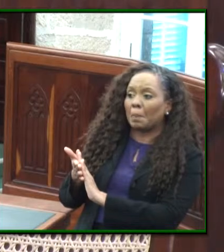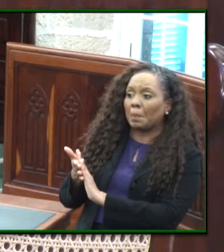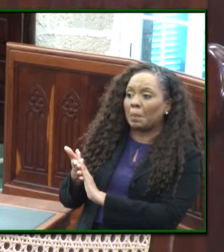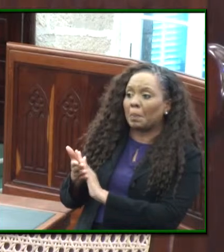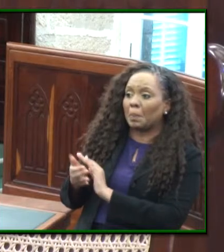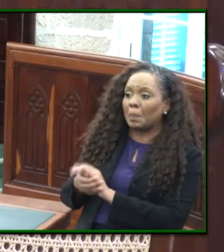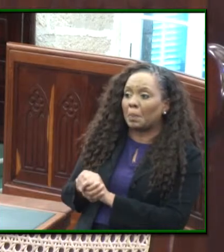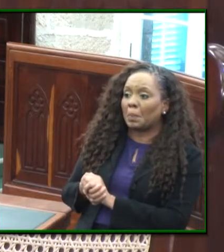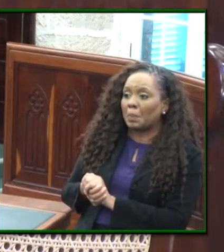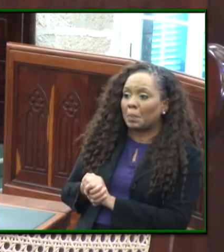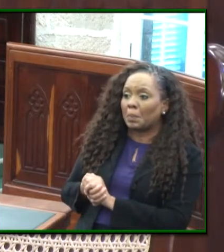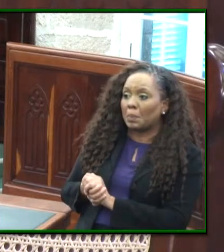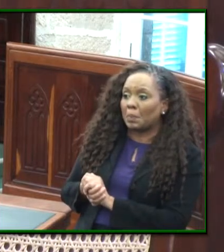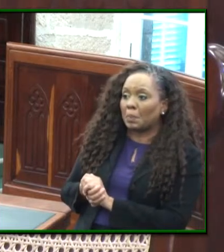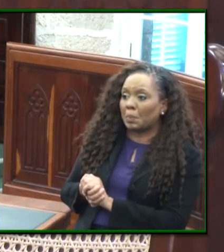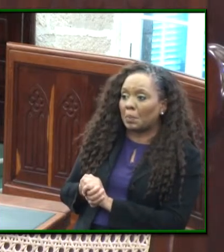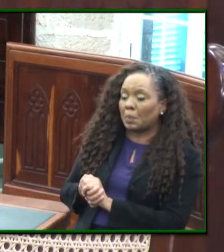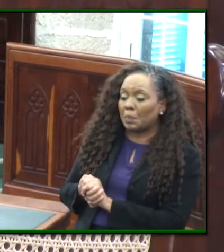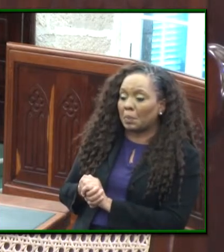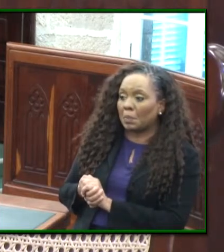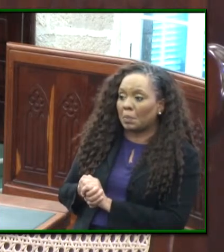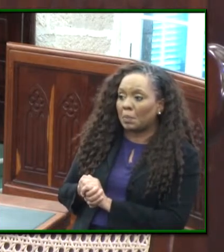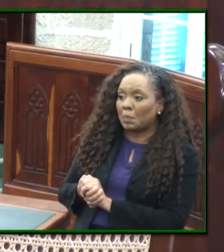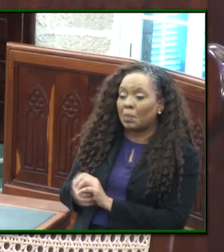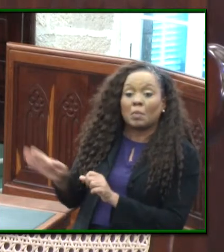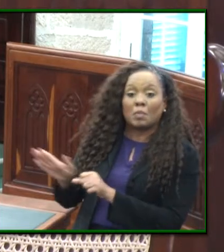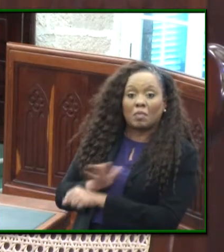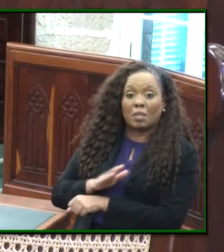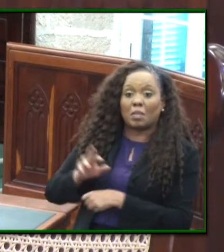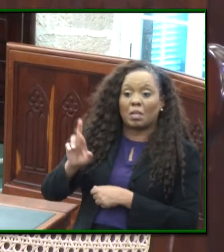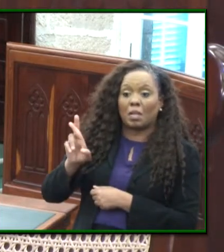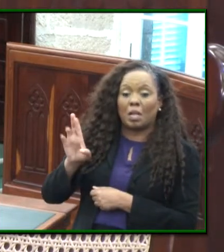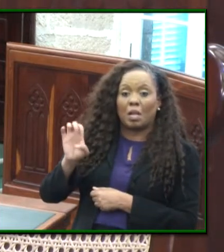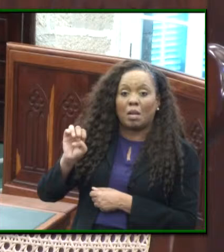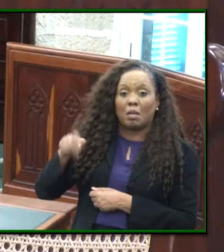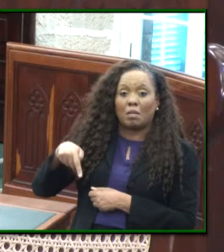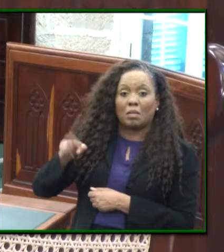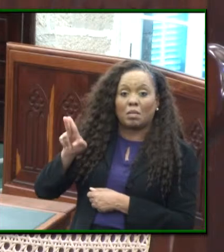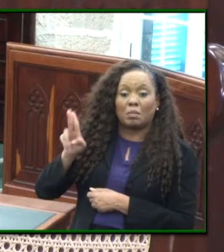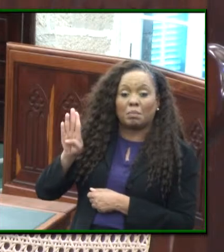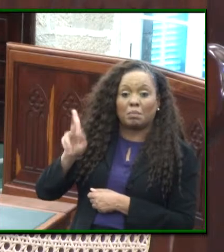ultimately as a full Republican constitution.